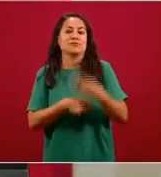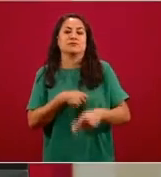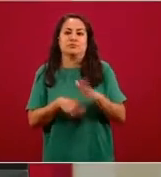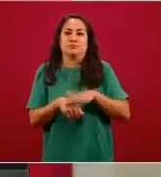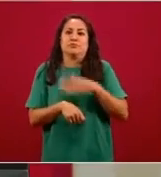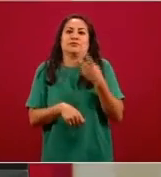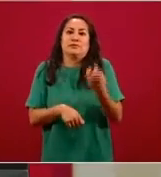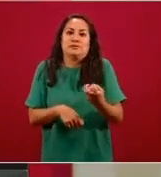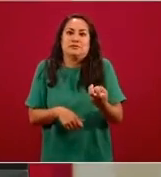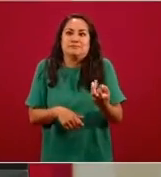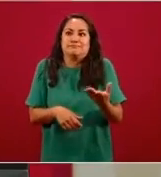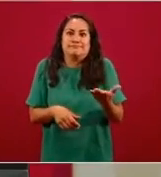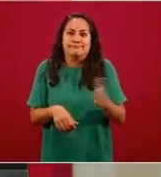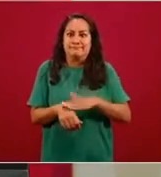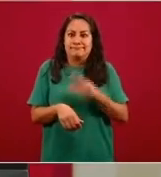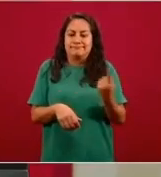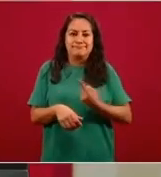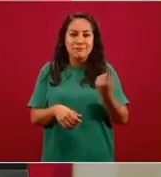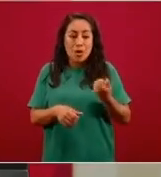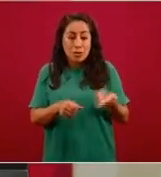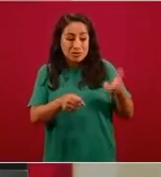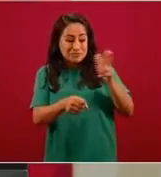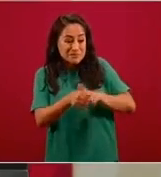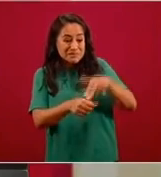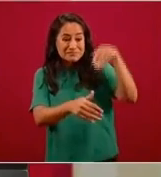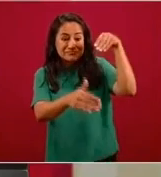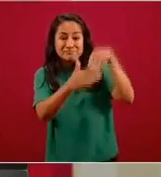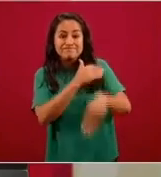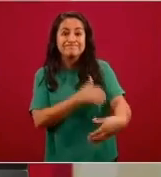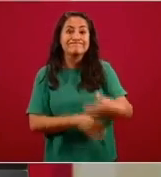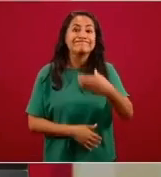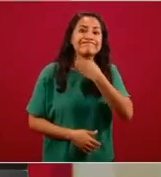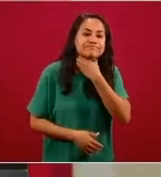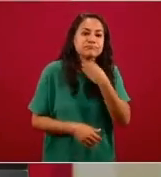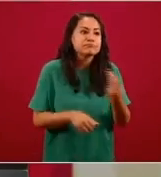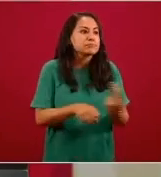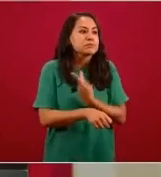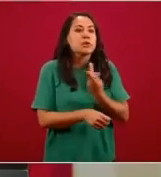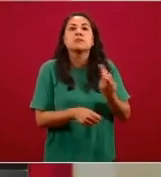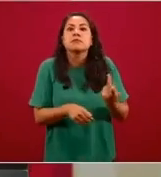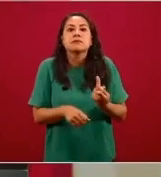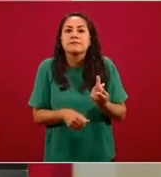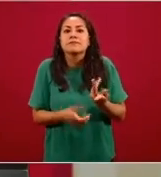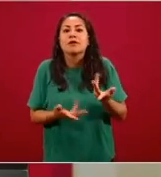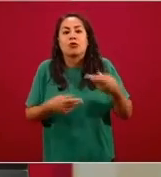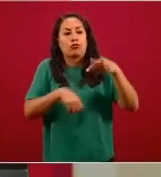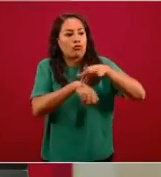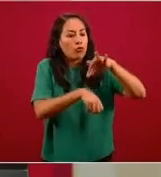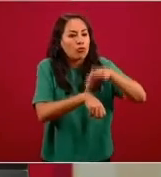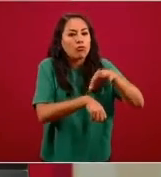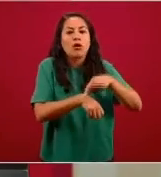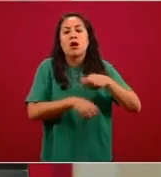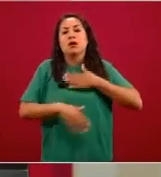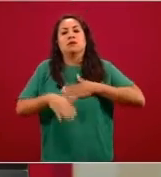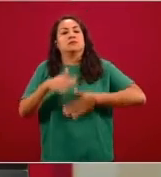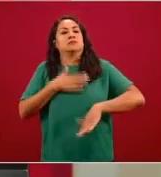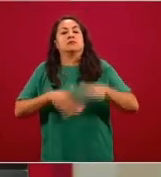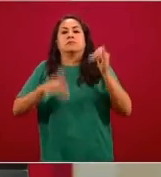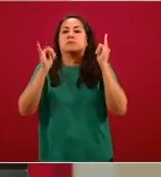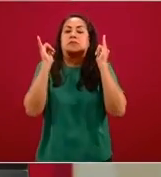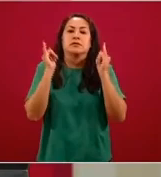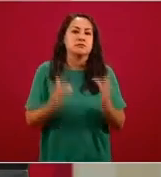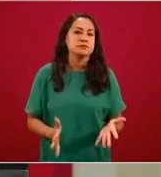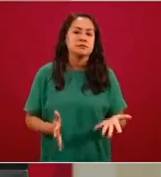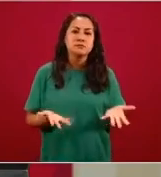This would contribute to the collapse of our system if these people get burnout in